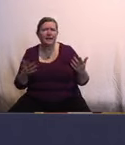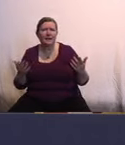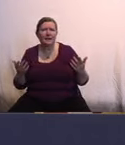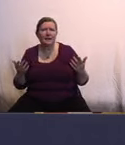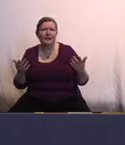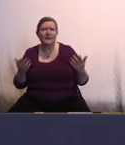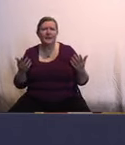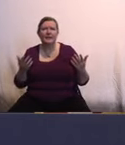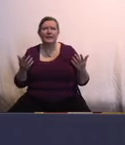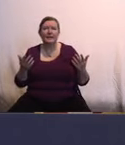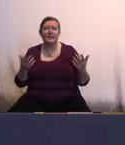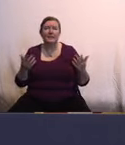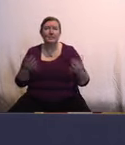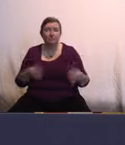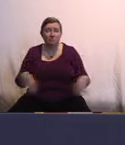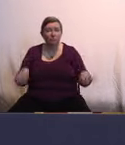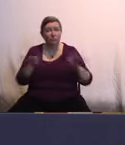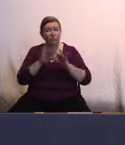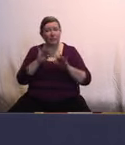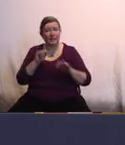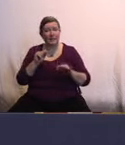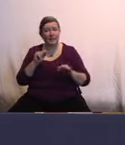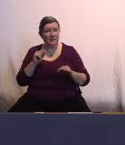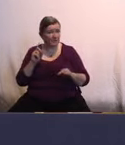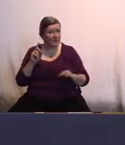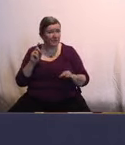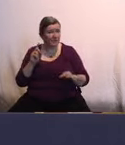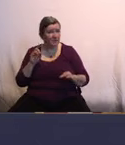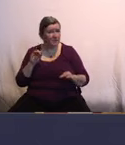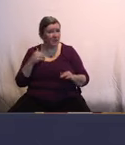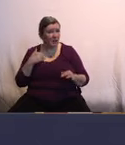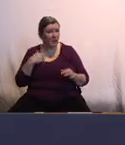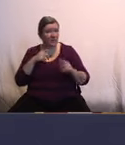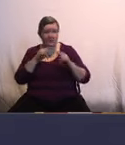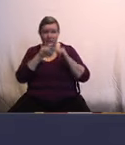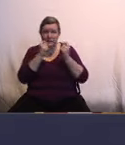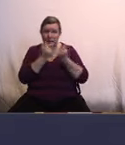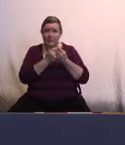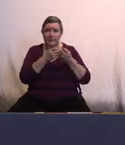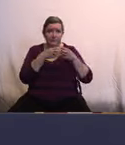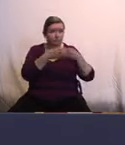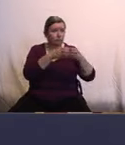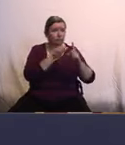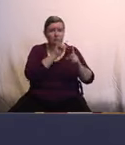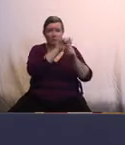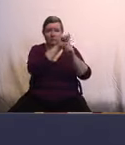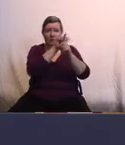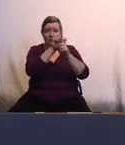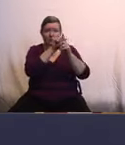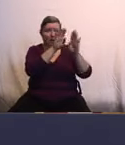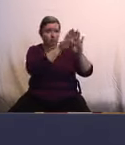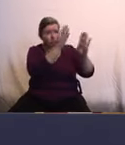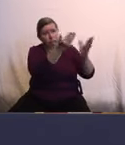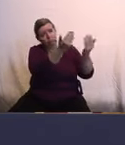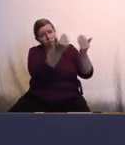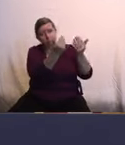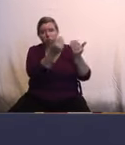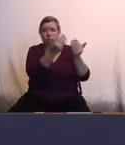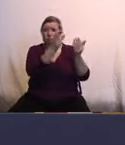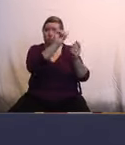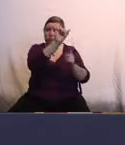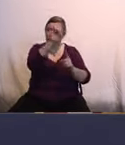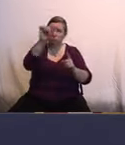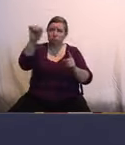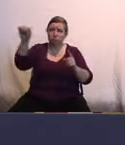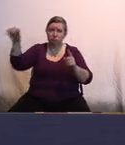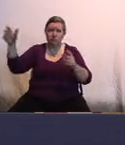is the grinding door to door, the game of inches, and I suspect that'll continue to be the case. A concern